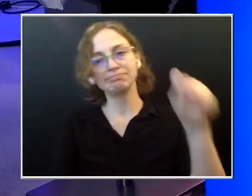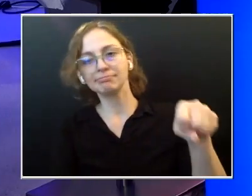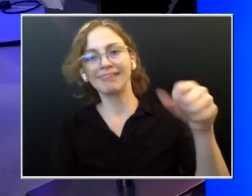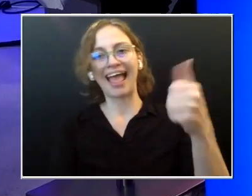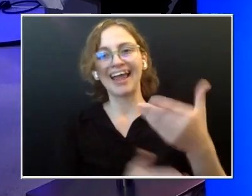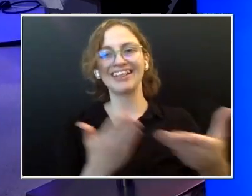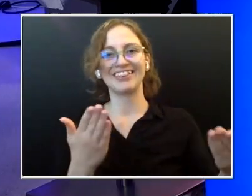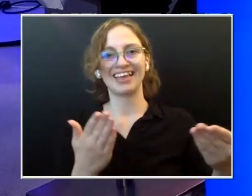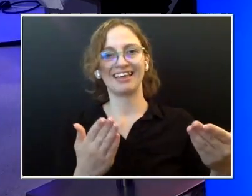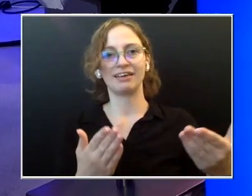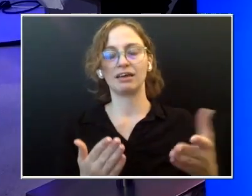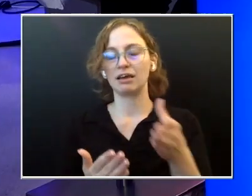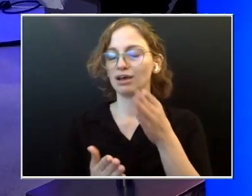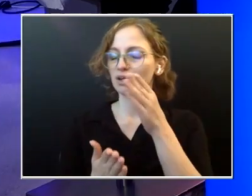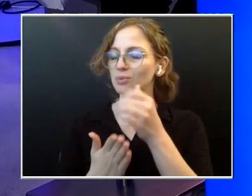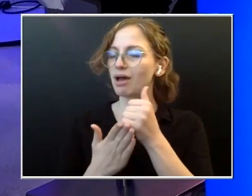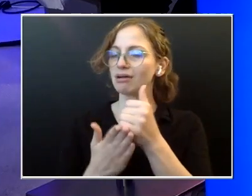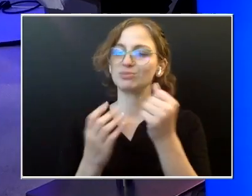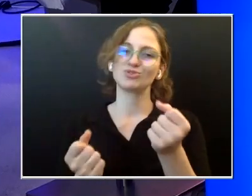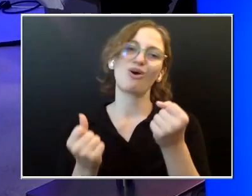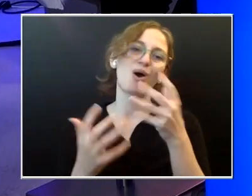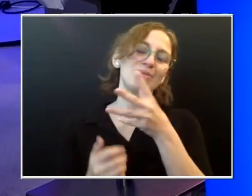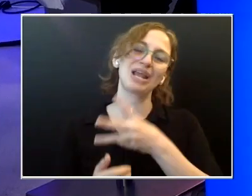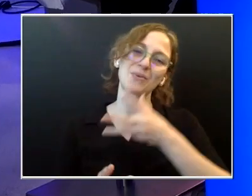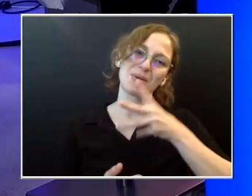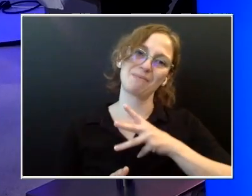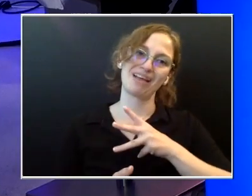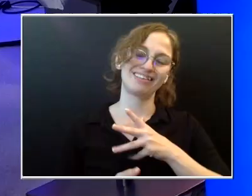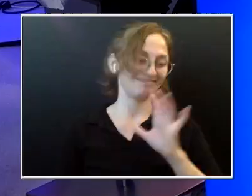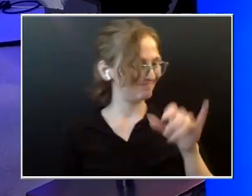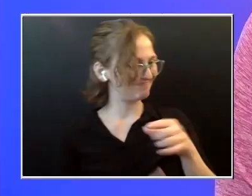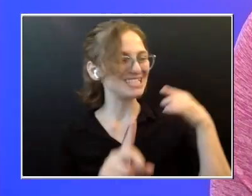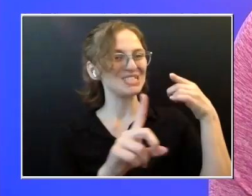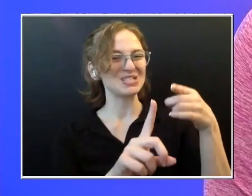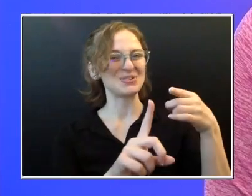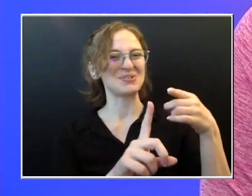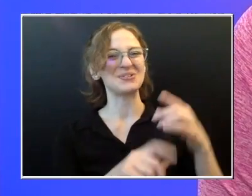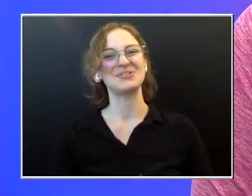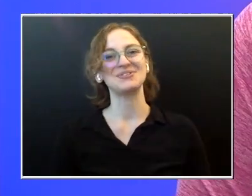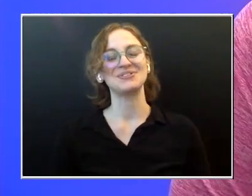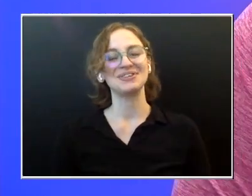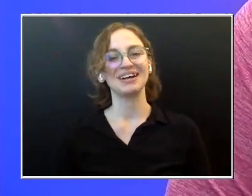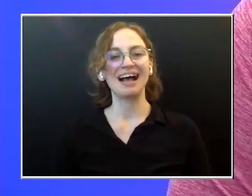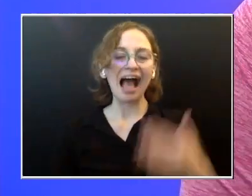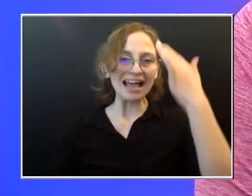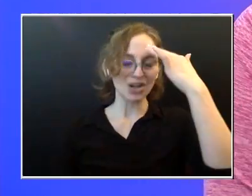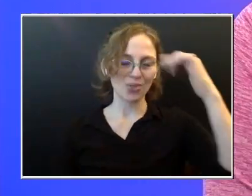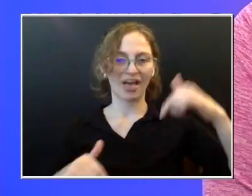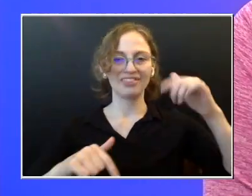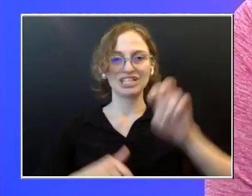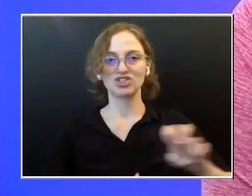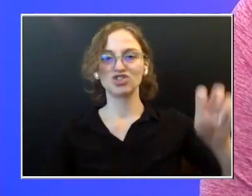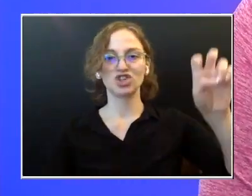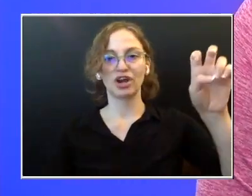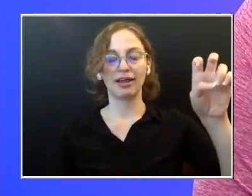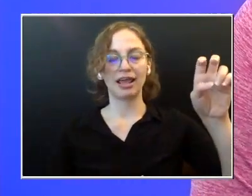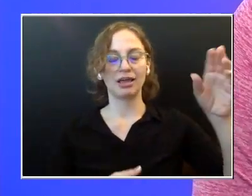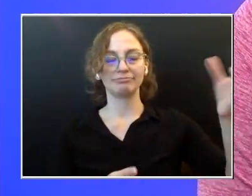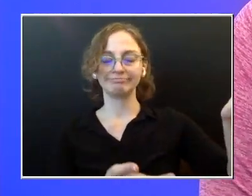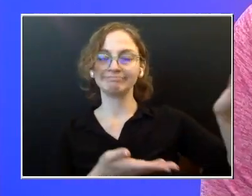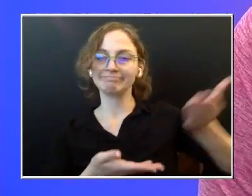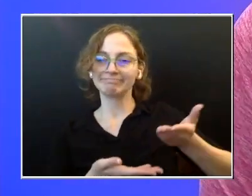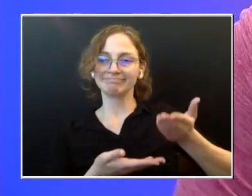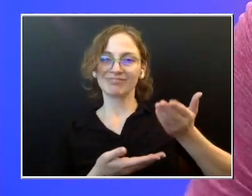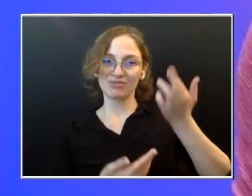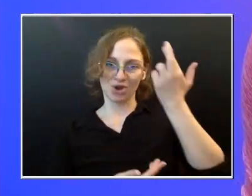many women, and you are right now. That is the goal, and I know that this whole journey was put into my path for a reason. I firmly